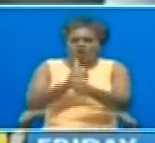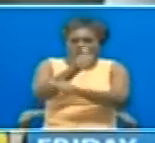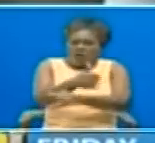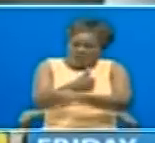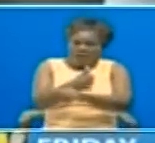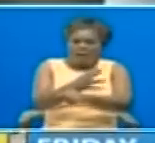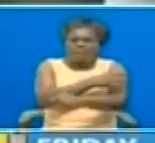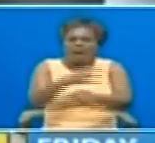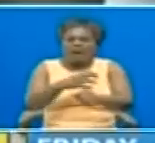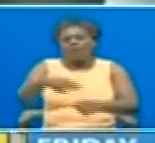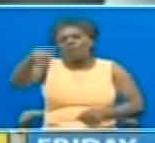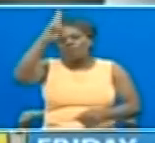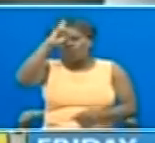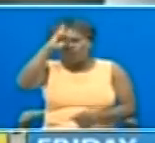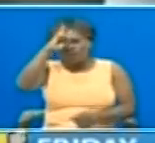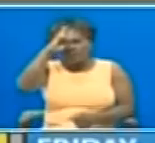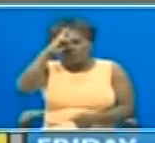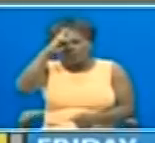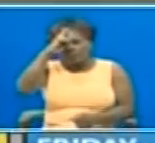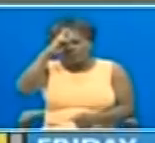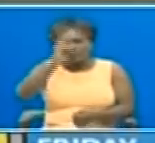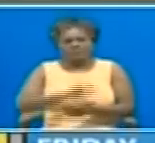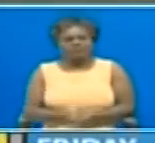was on duty.